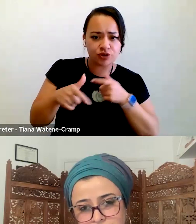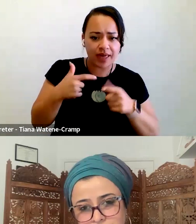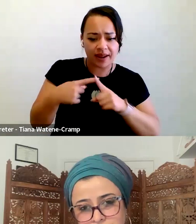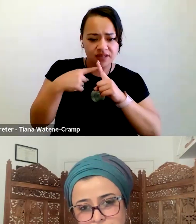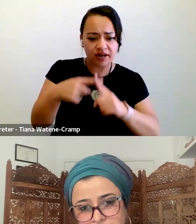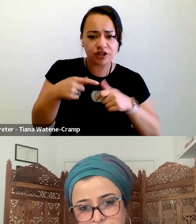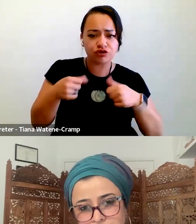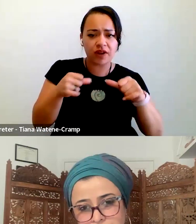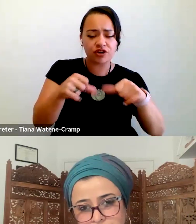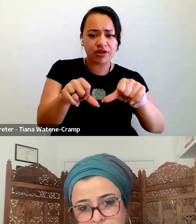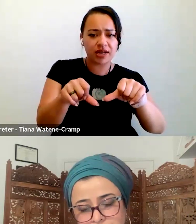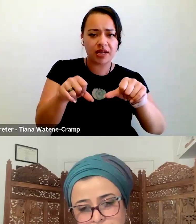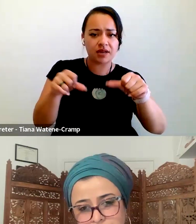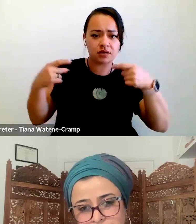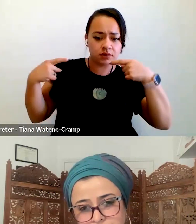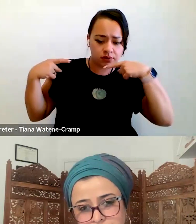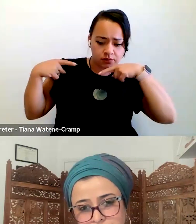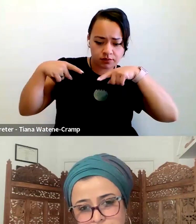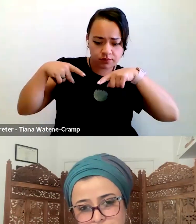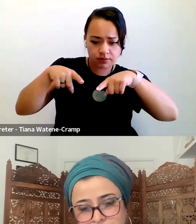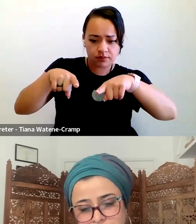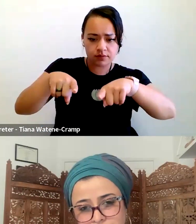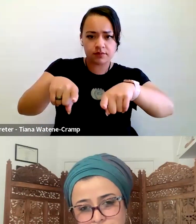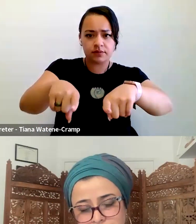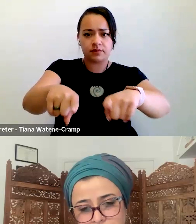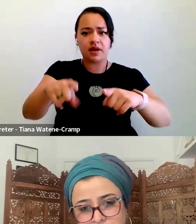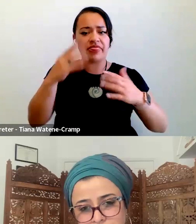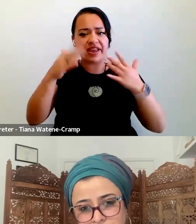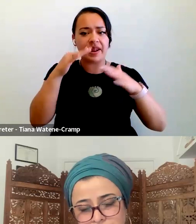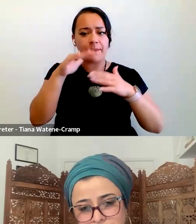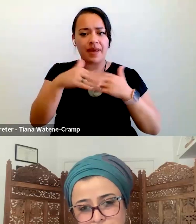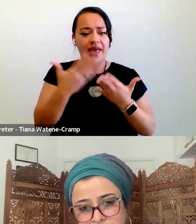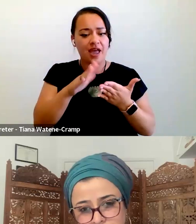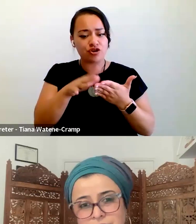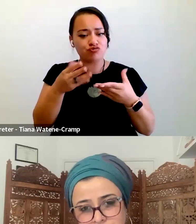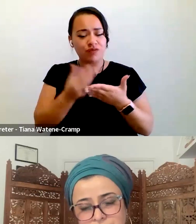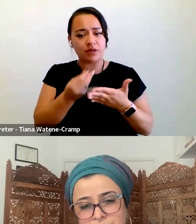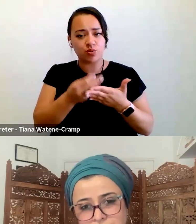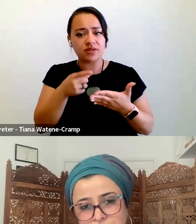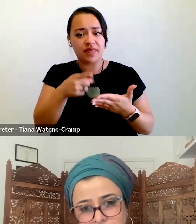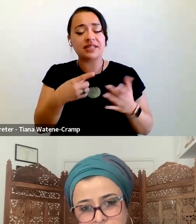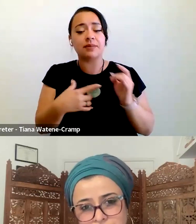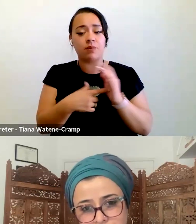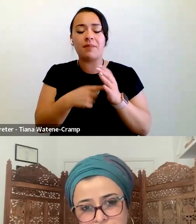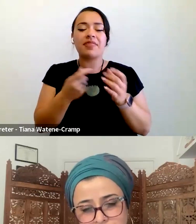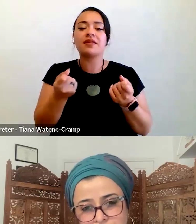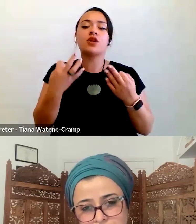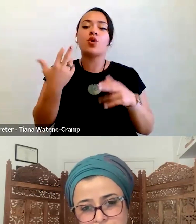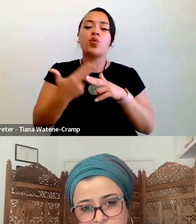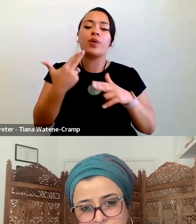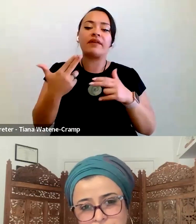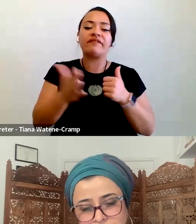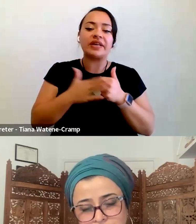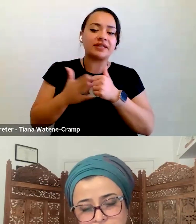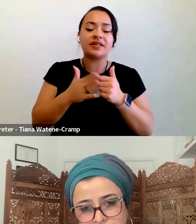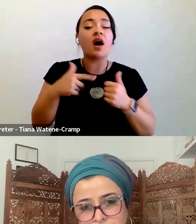lines, and then thinking through how you resource that is an important part of it. But there's no quick fix. I wish I could just say to you, this